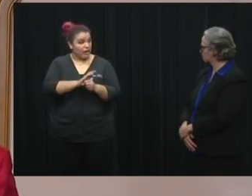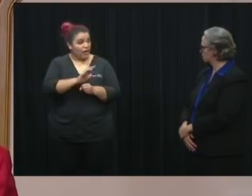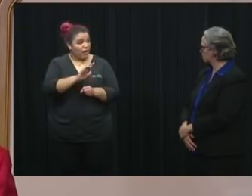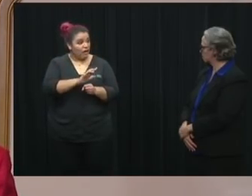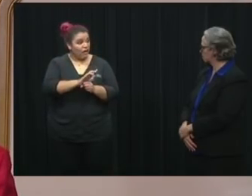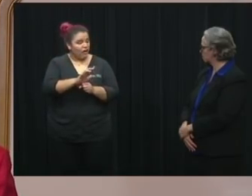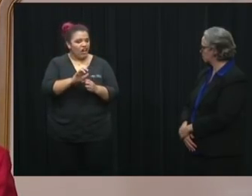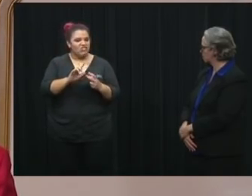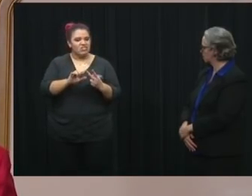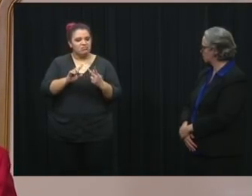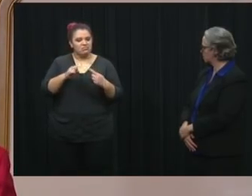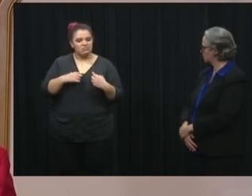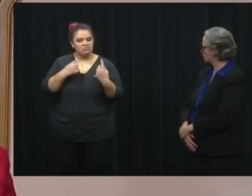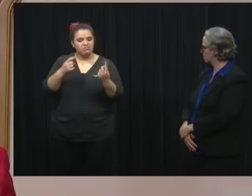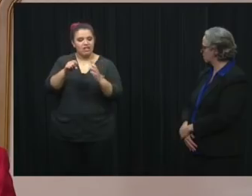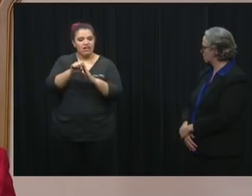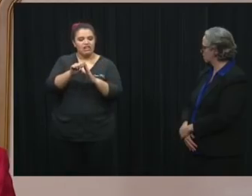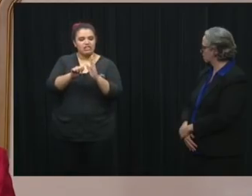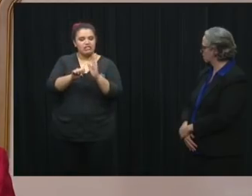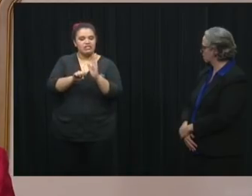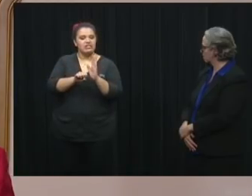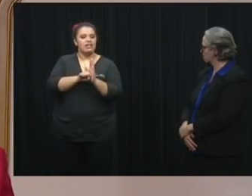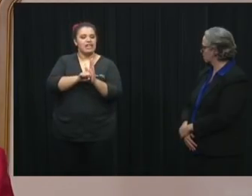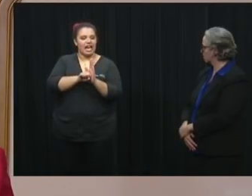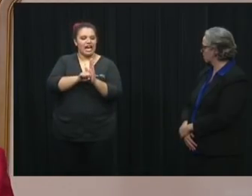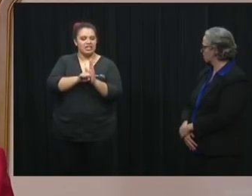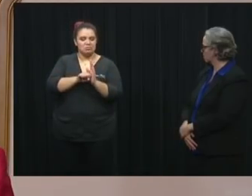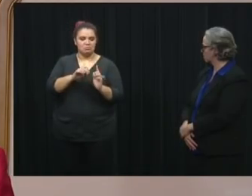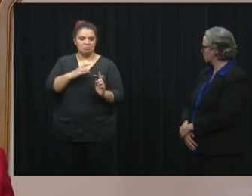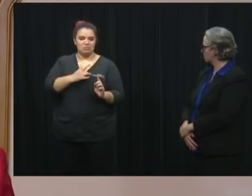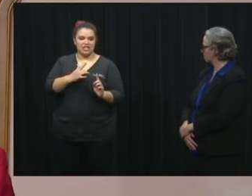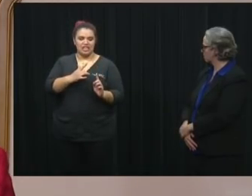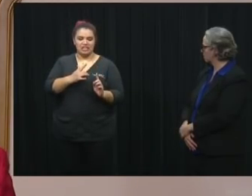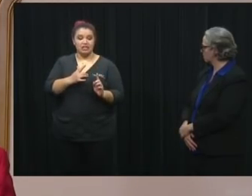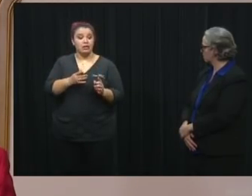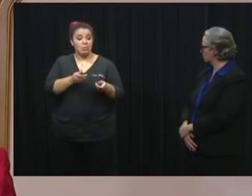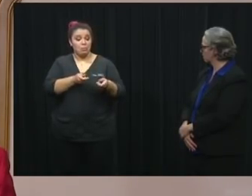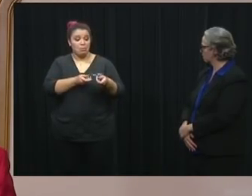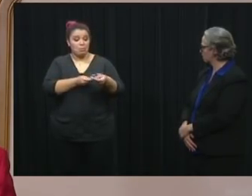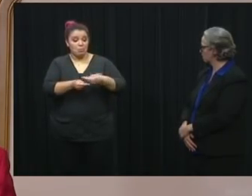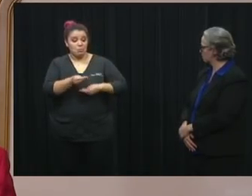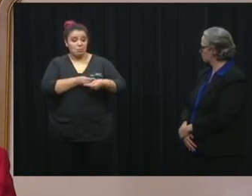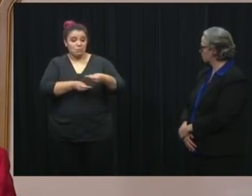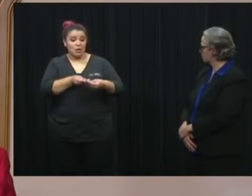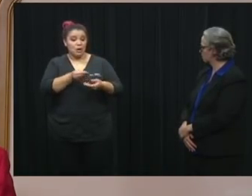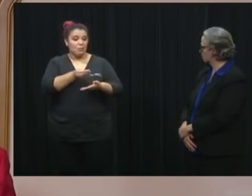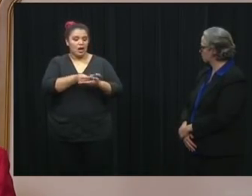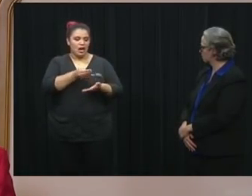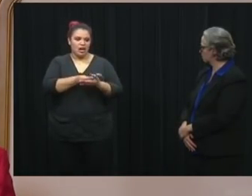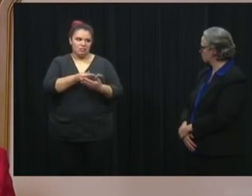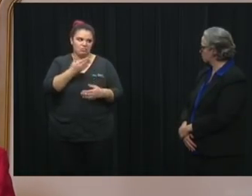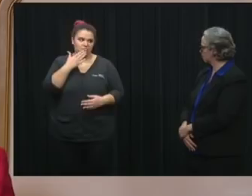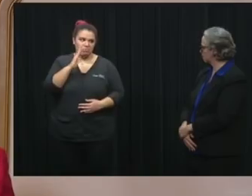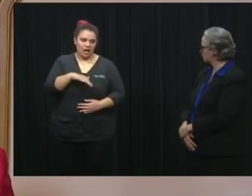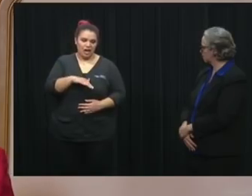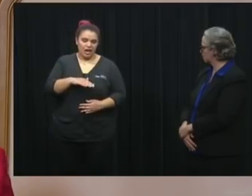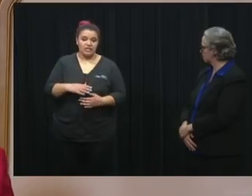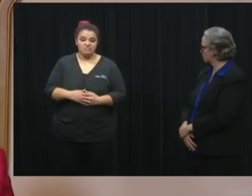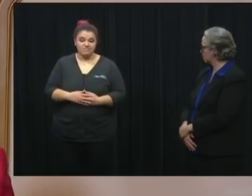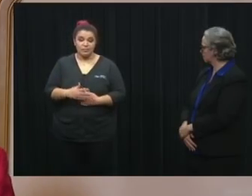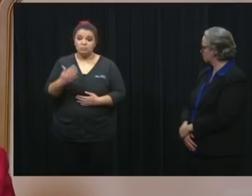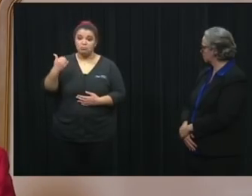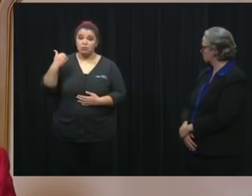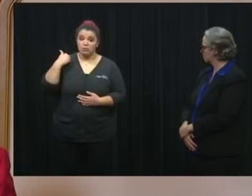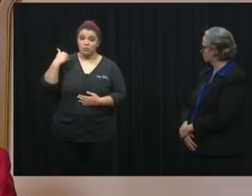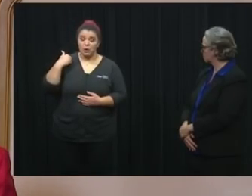history of poor funding of emergency health preparedness. In fact, the state money in that program was cut 4%